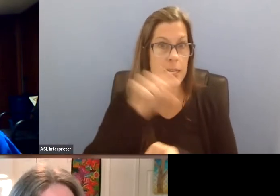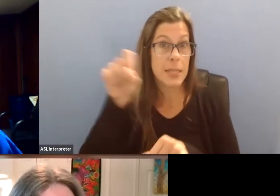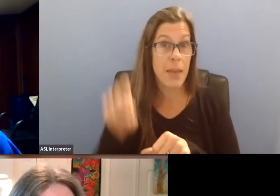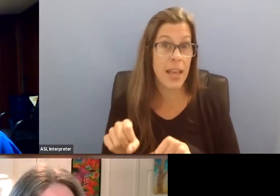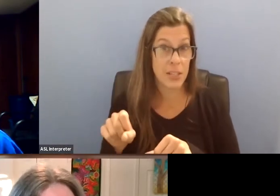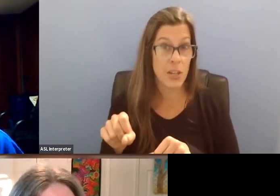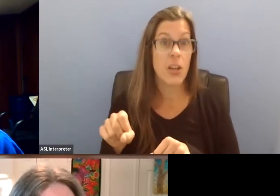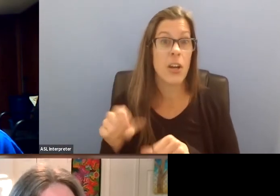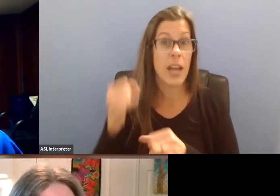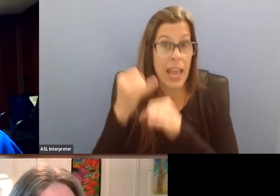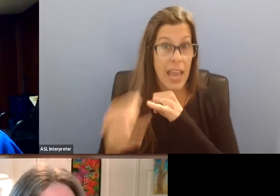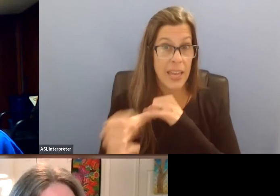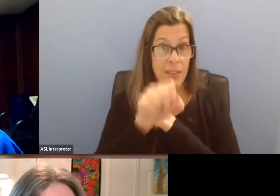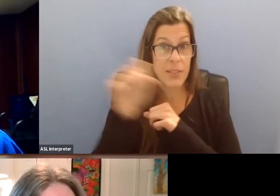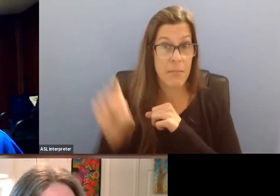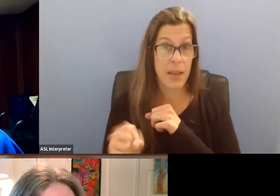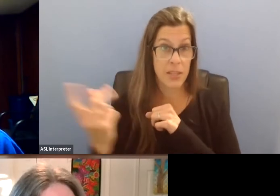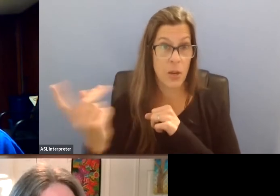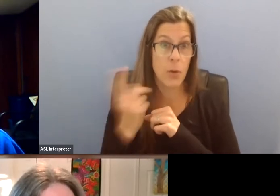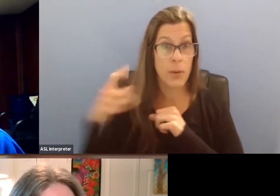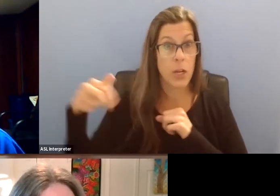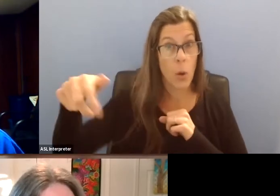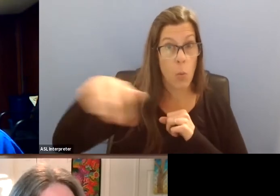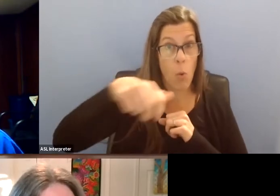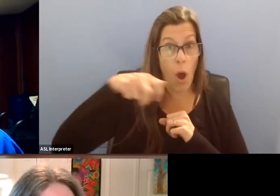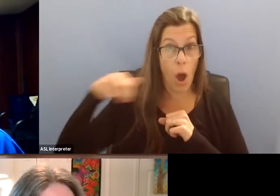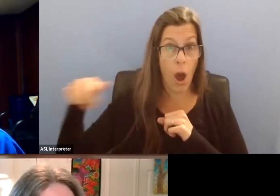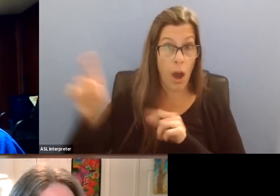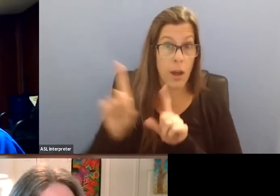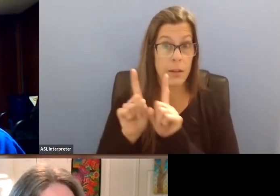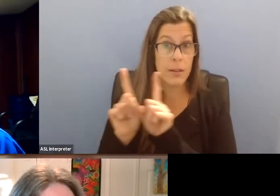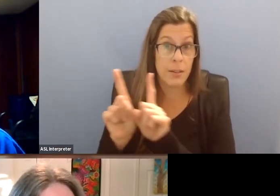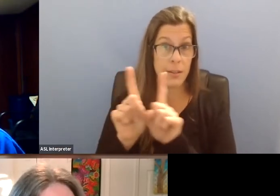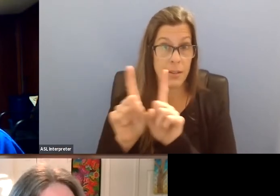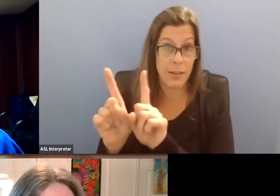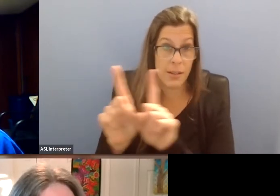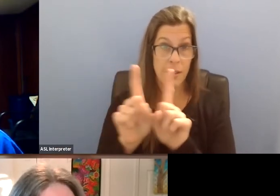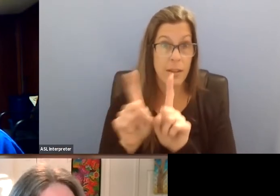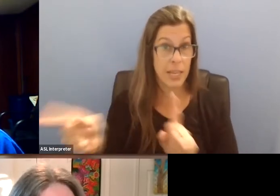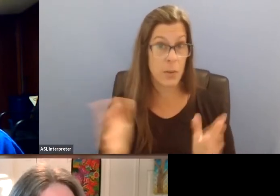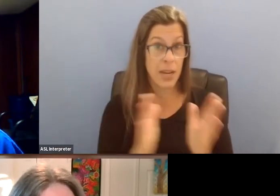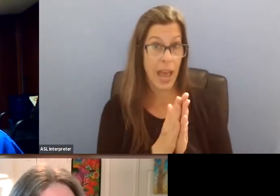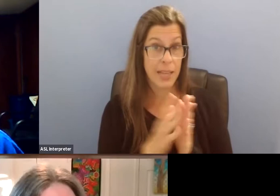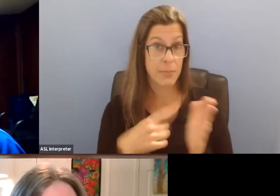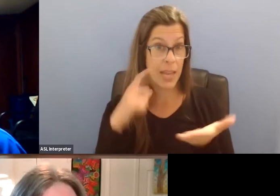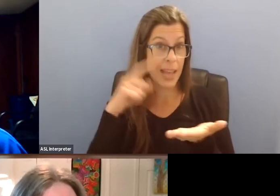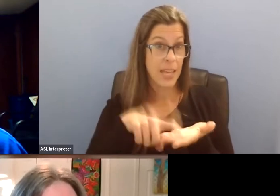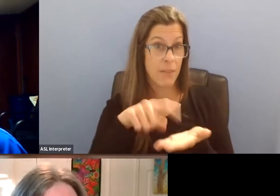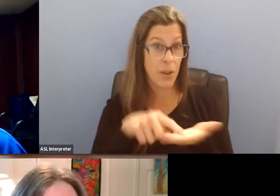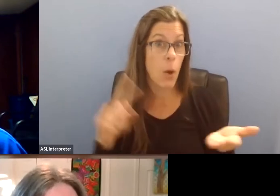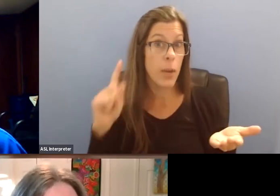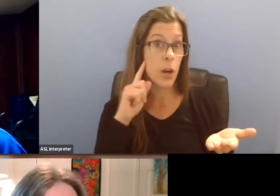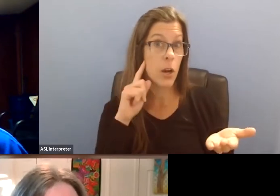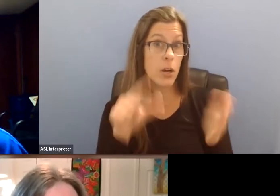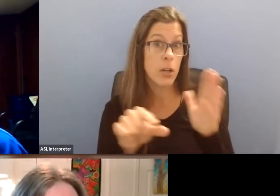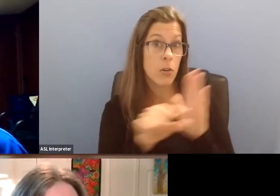And at the end of the semester, he and I would go for a walk. And he would ask me to identify what we heard. And my grade